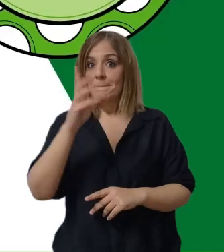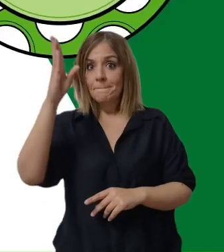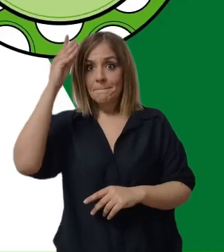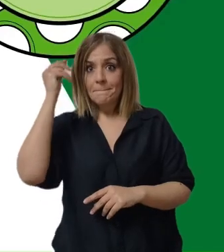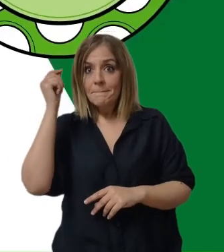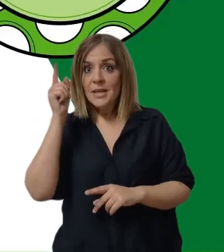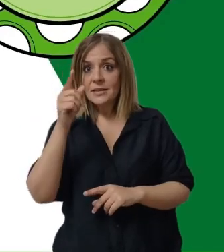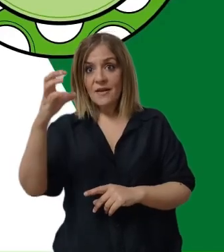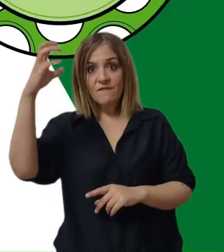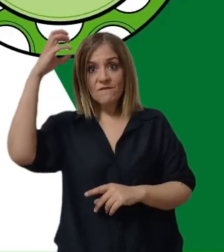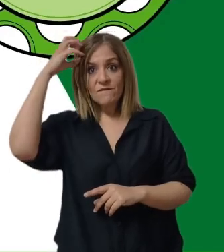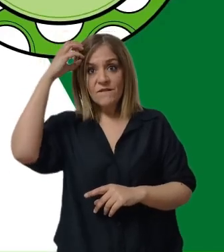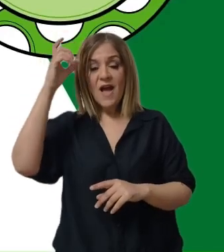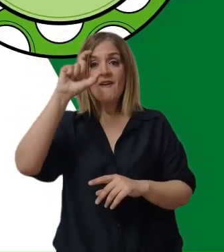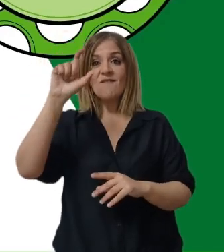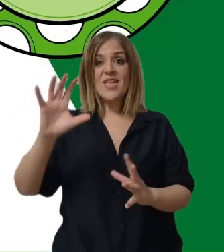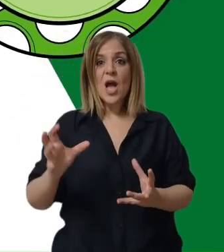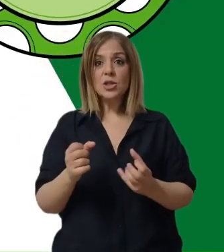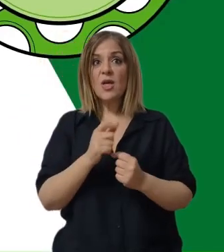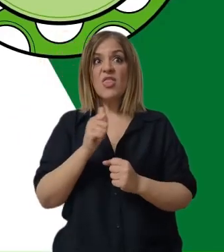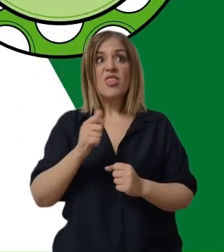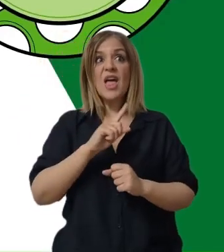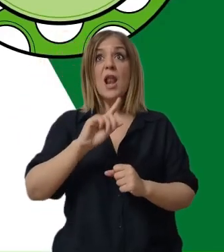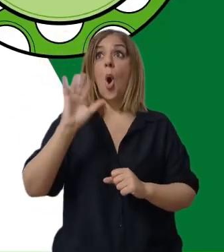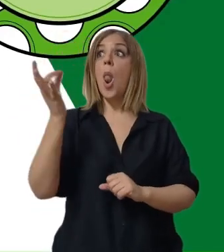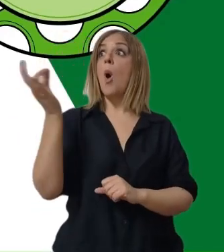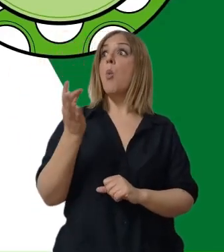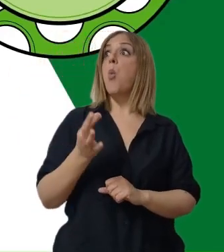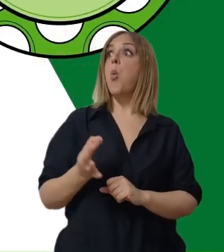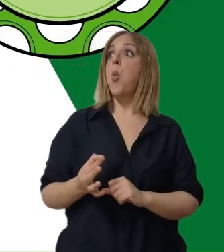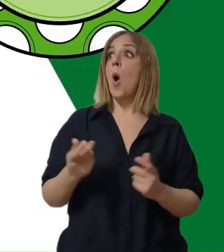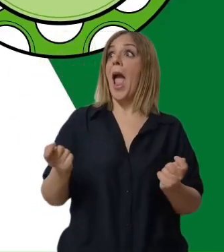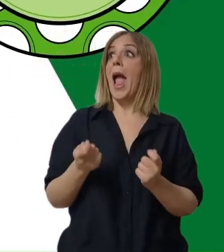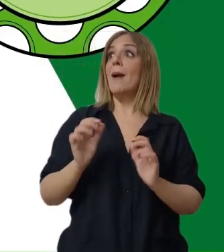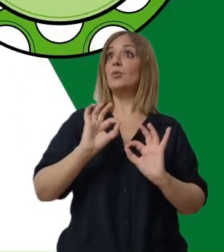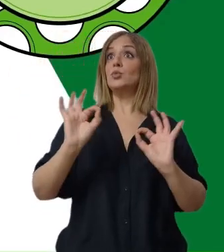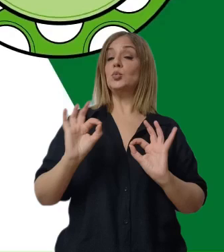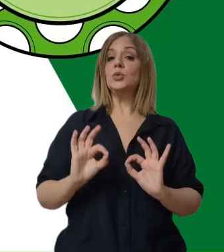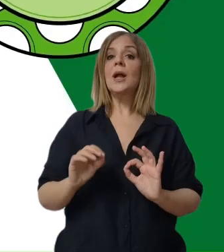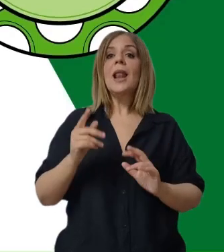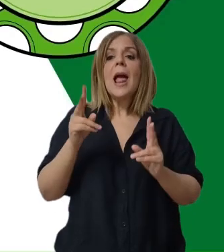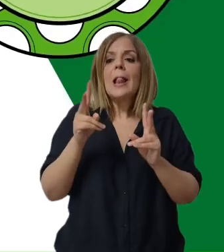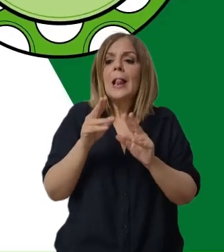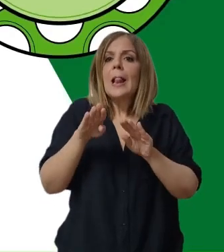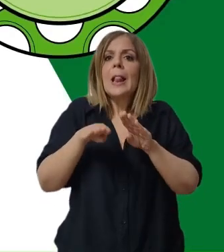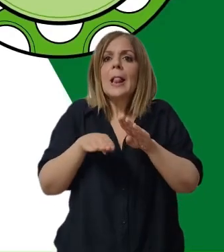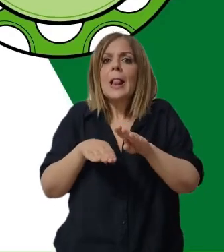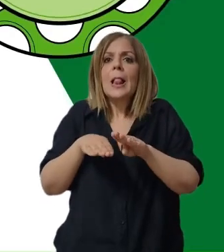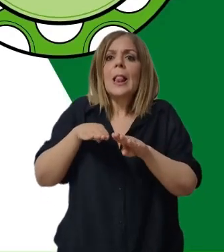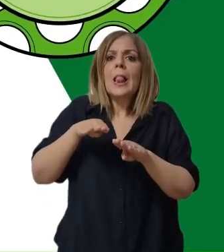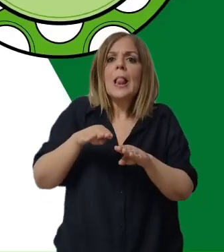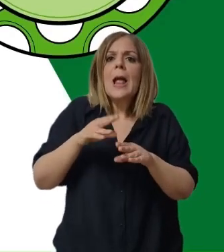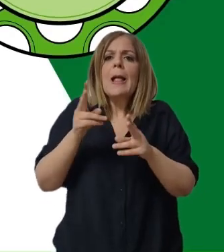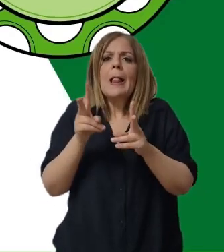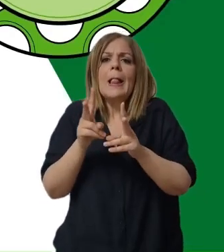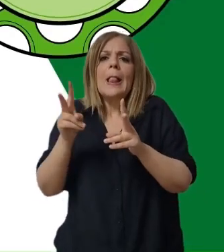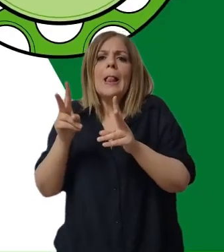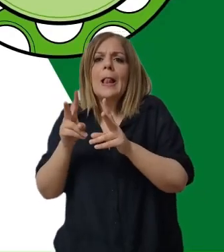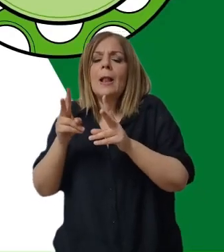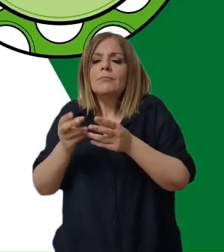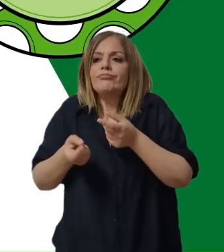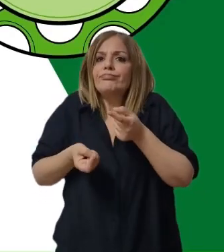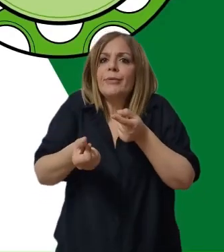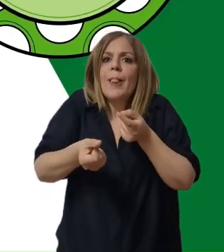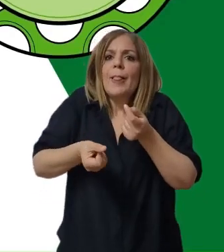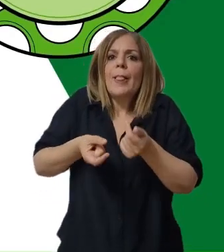that sustainability is not about doing everything perfectly, but small consistent actions matter and contribute